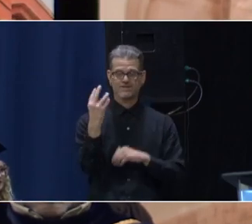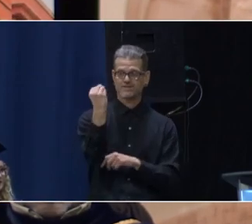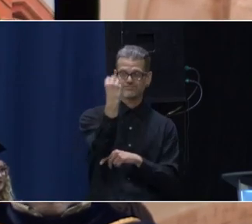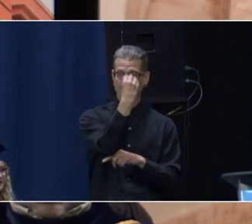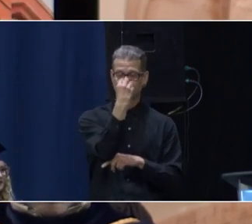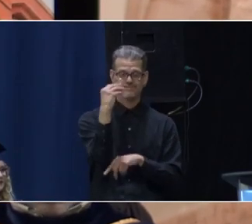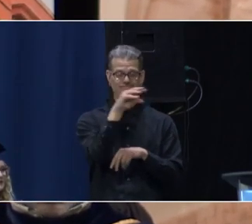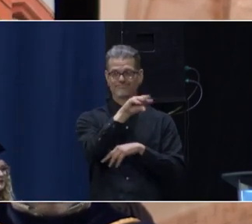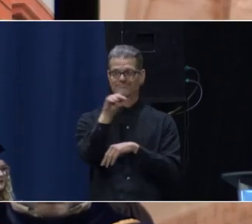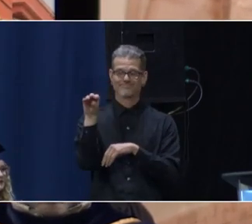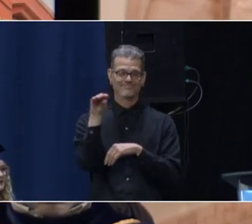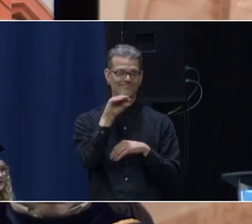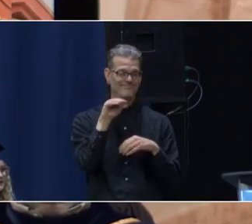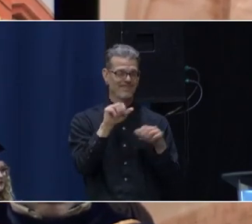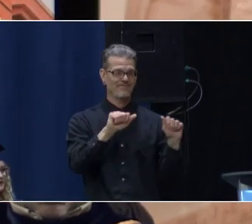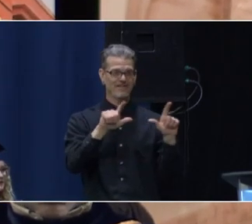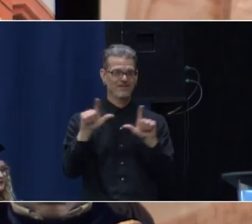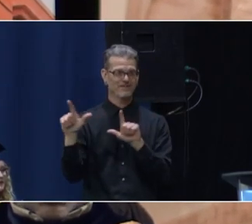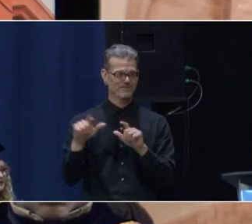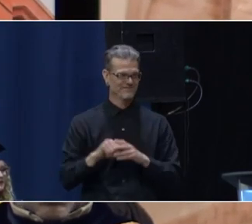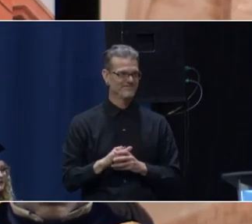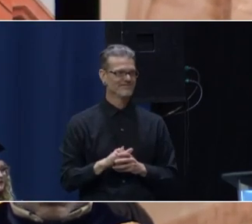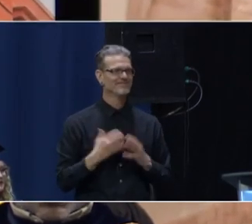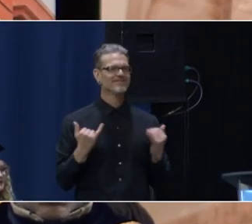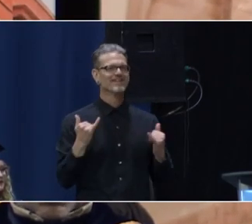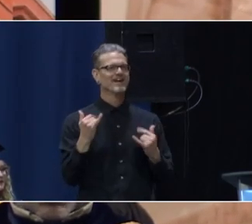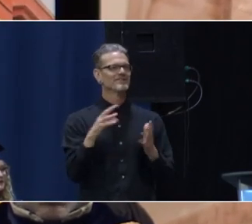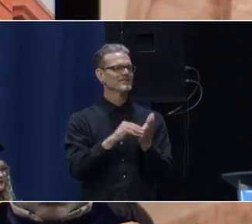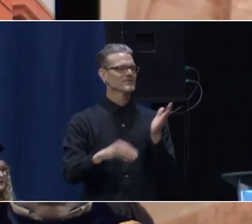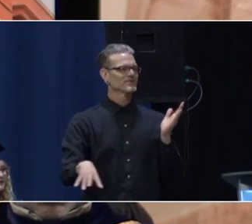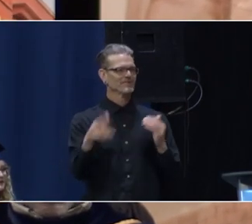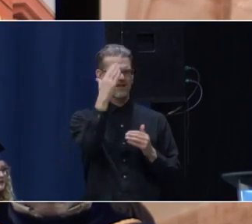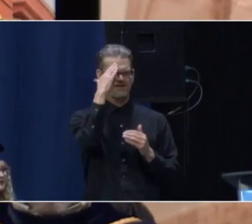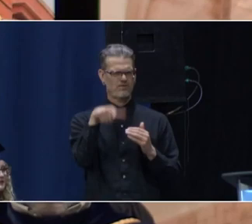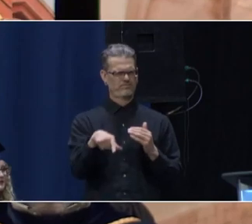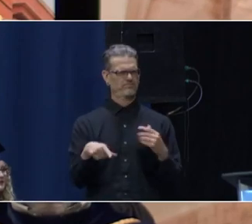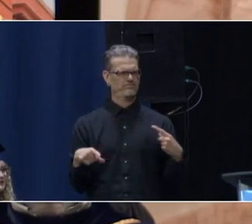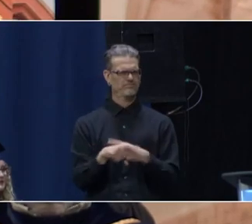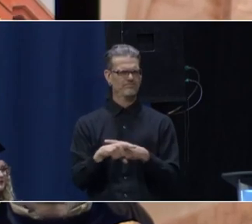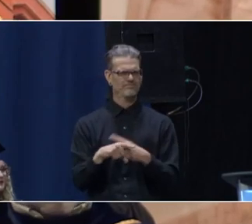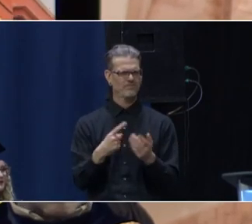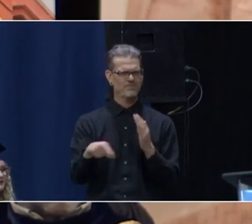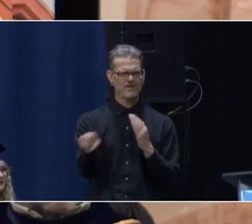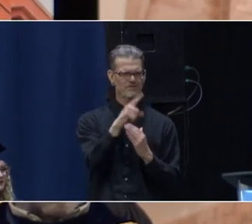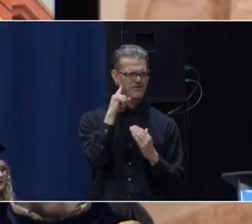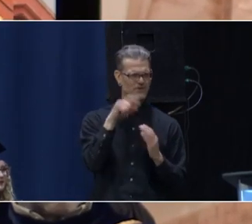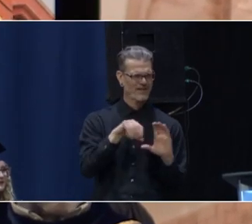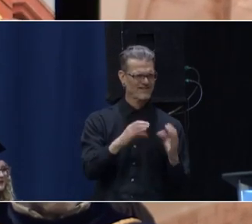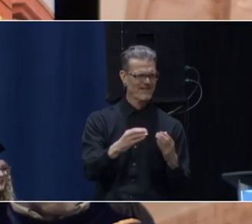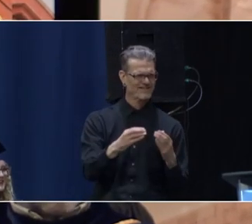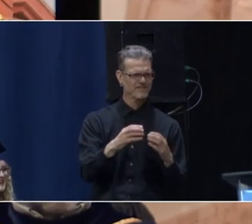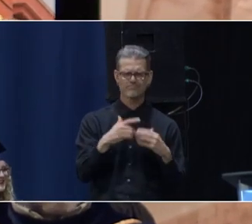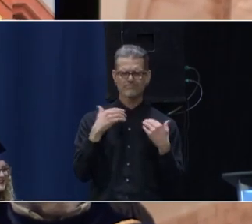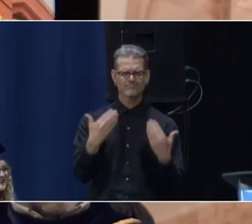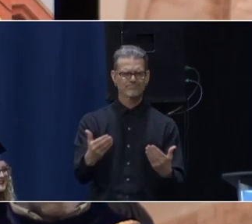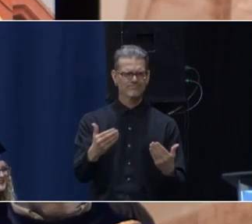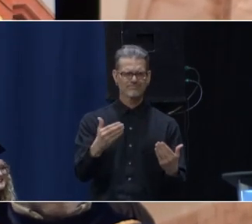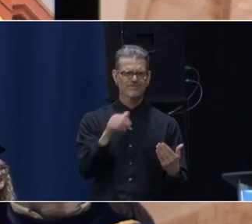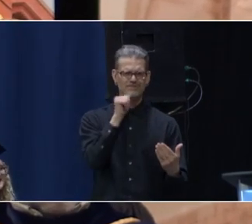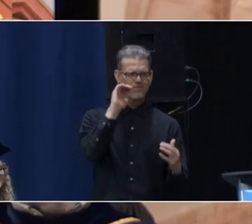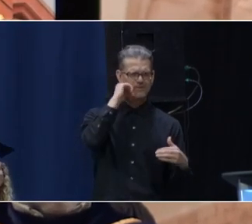videos. So graduates, I know this contradicts what you've heard in class, but do not be shy about using your phone